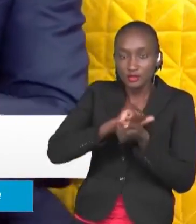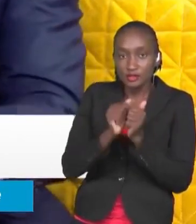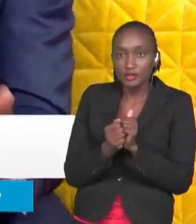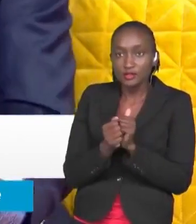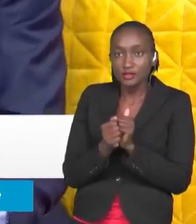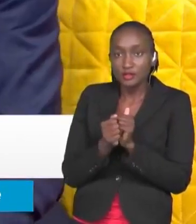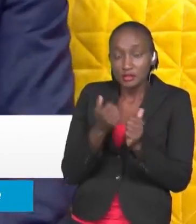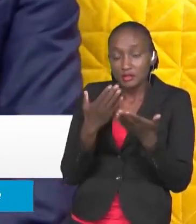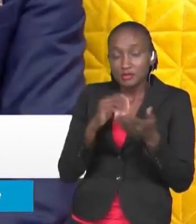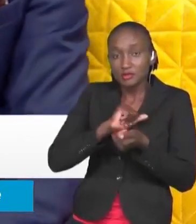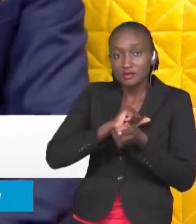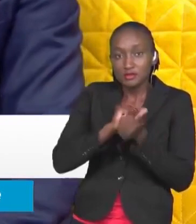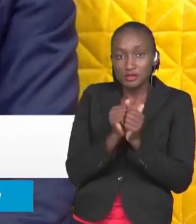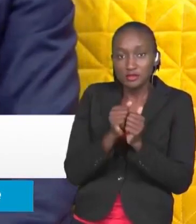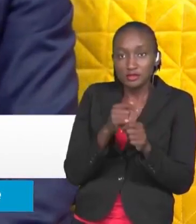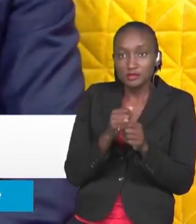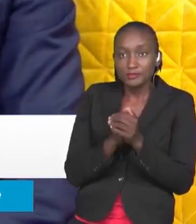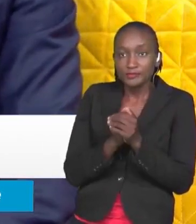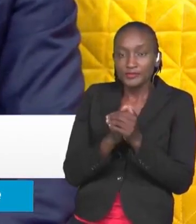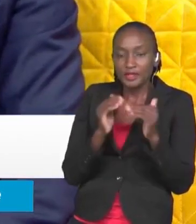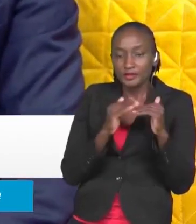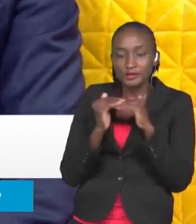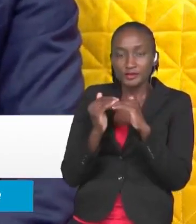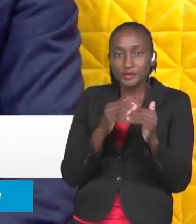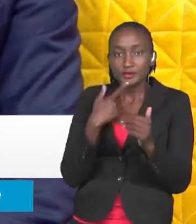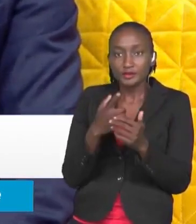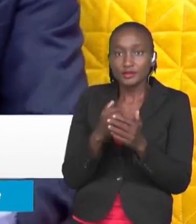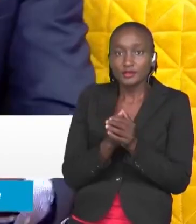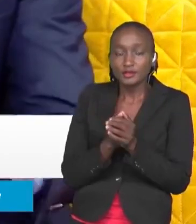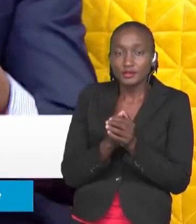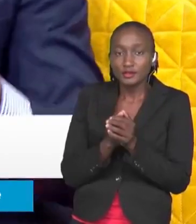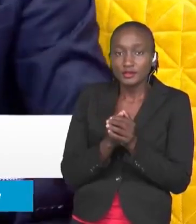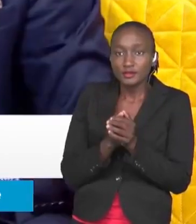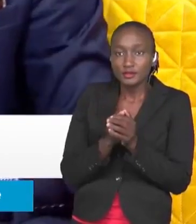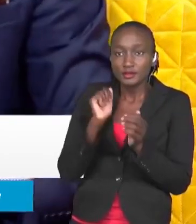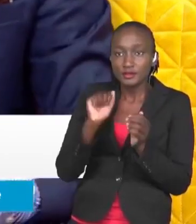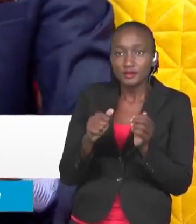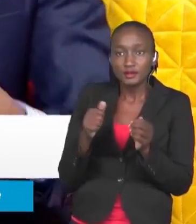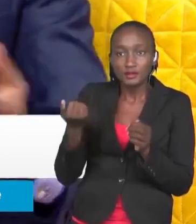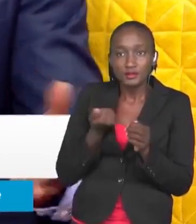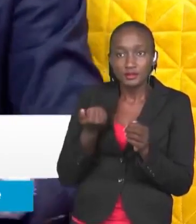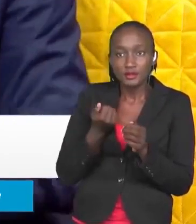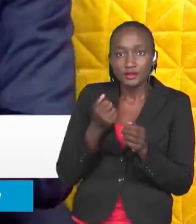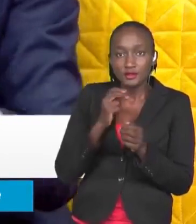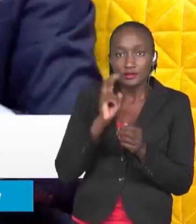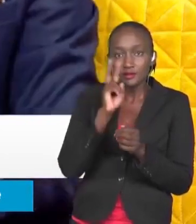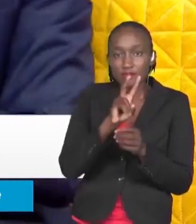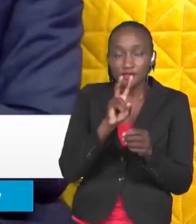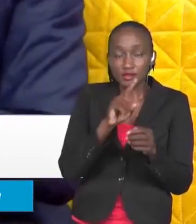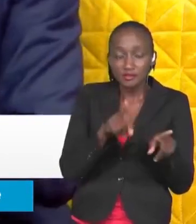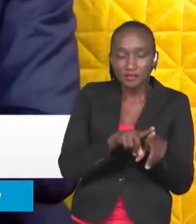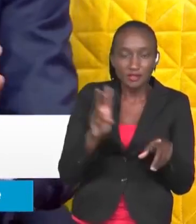law might be changing, of course. Is it fair to say that, of course, as a girl, we always see them as victims?